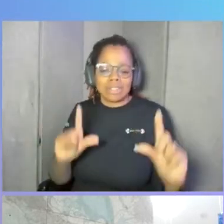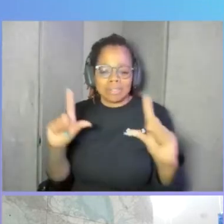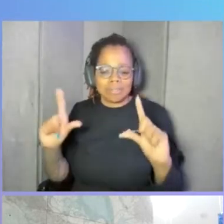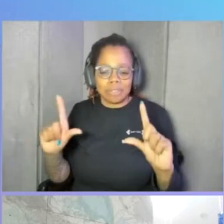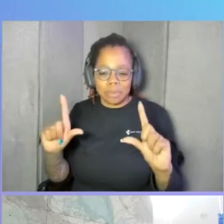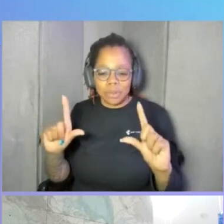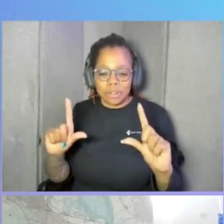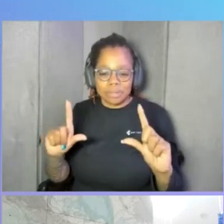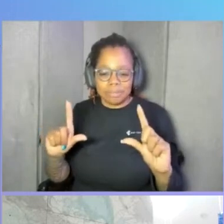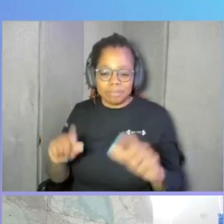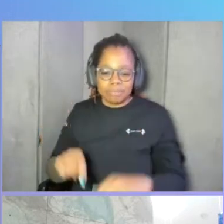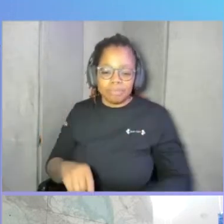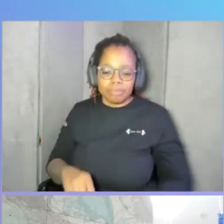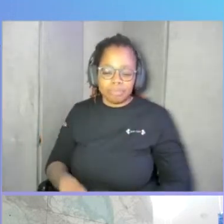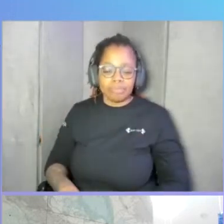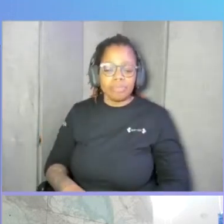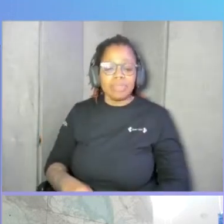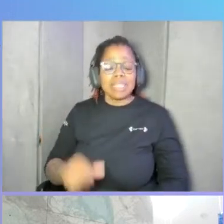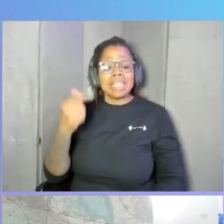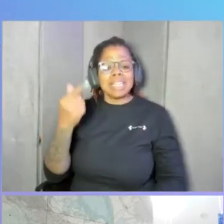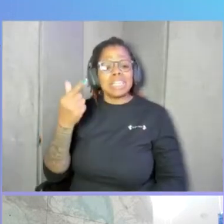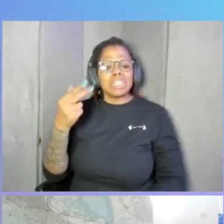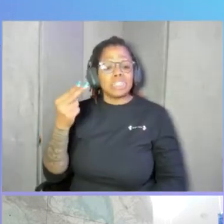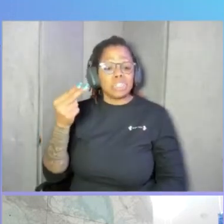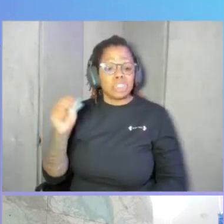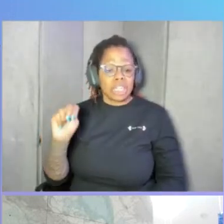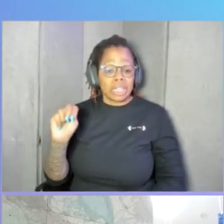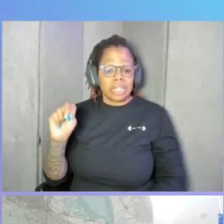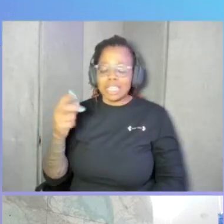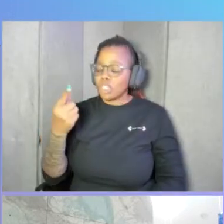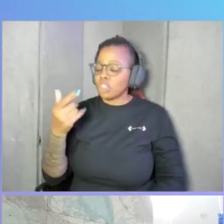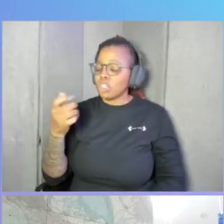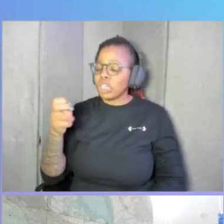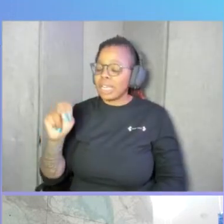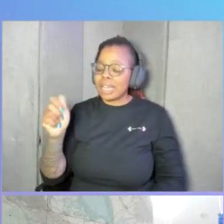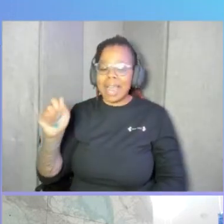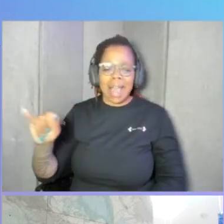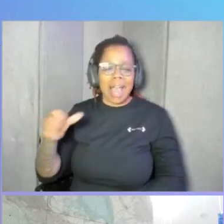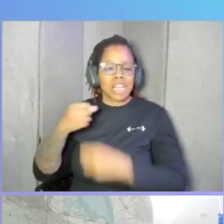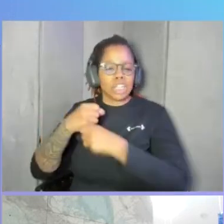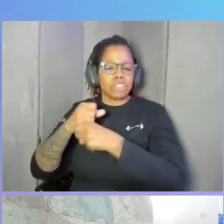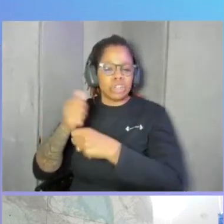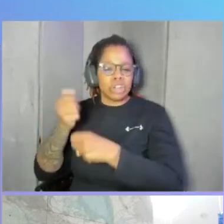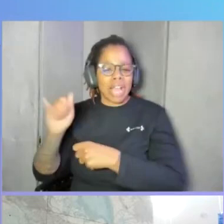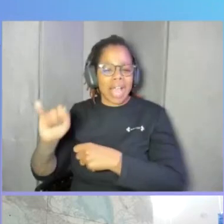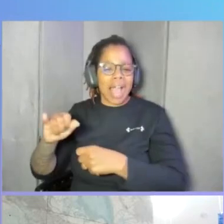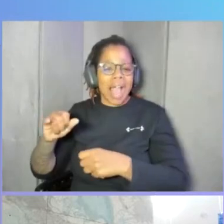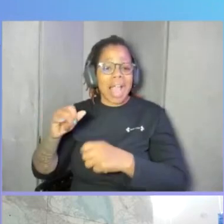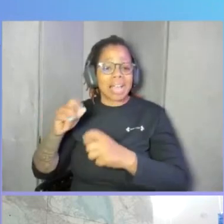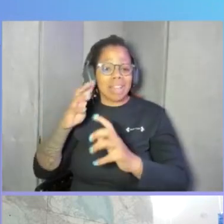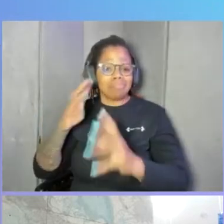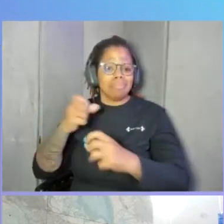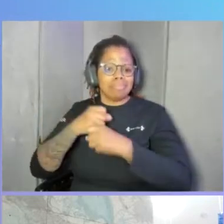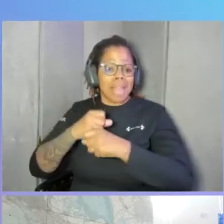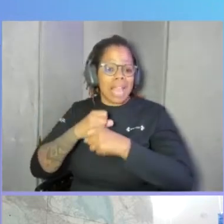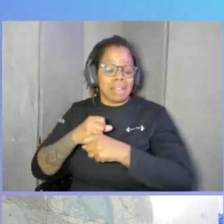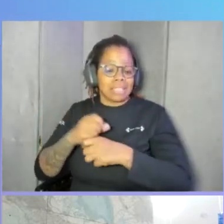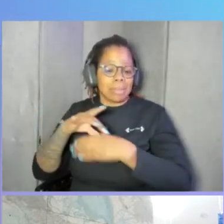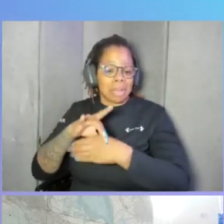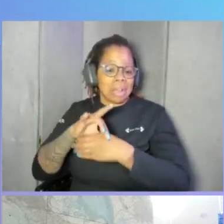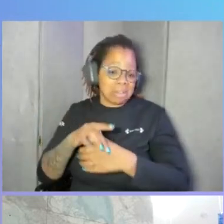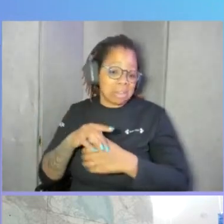Gen AI, generative AI, it's the type of AI that generates content, and that content can be